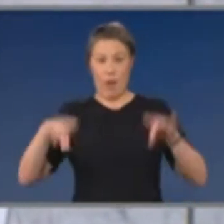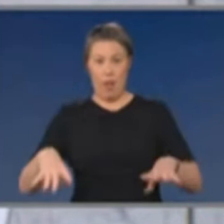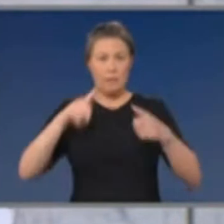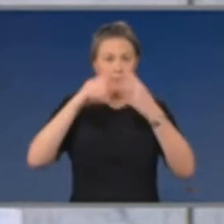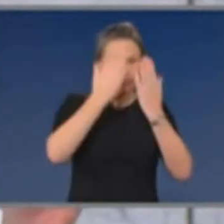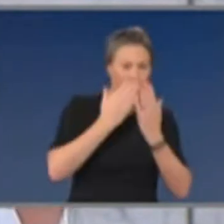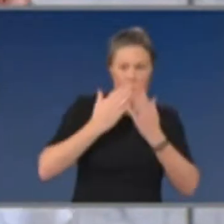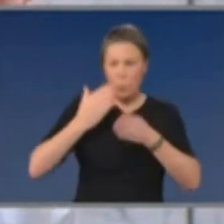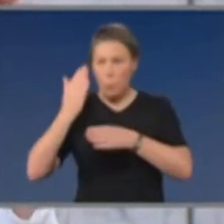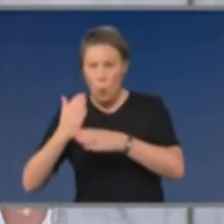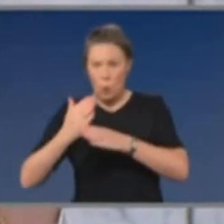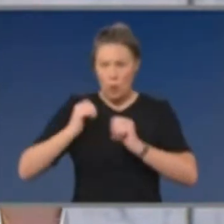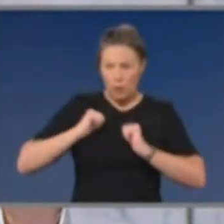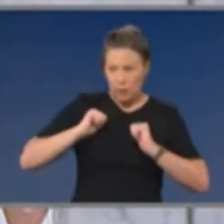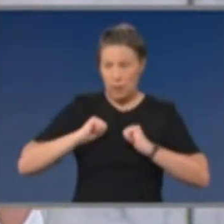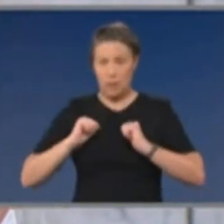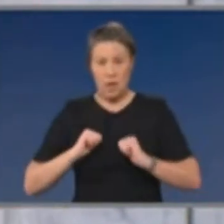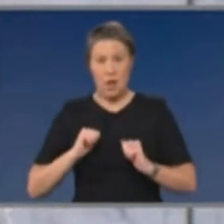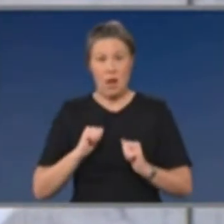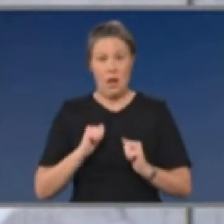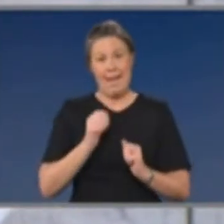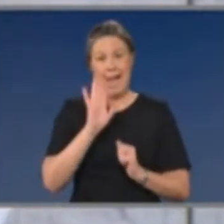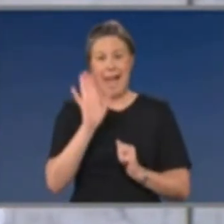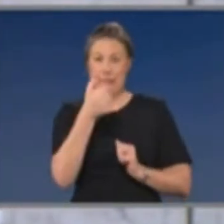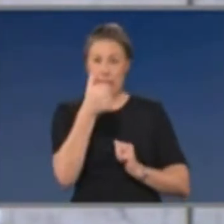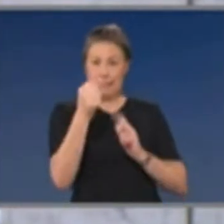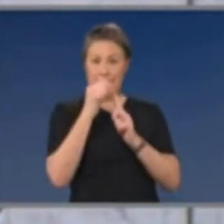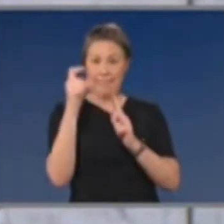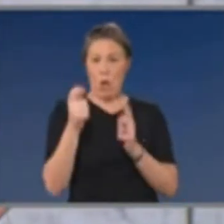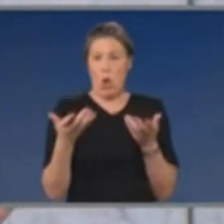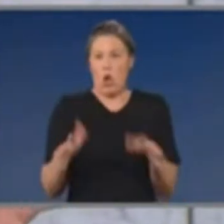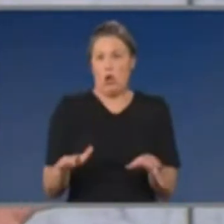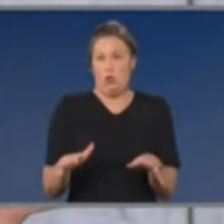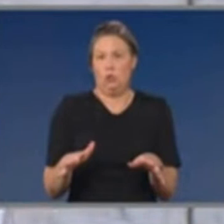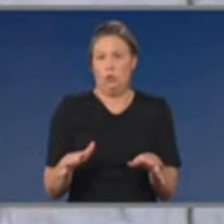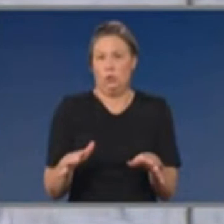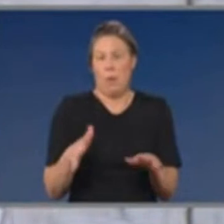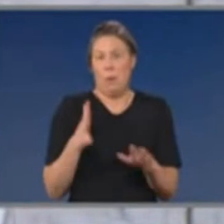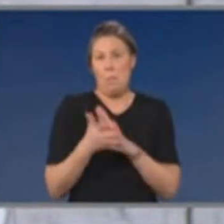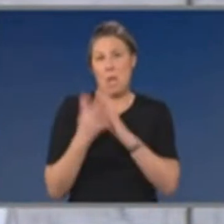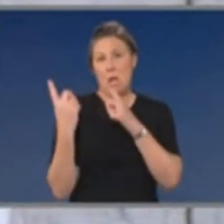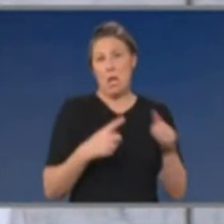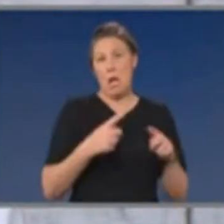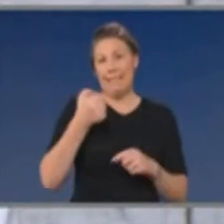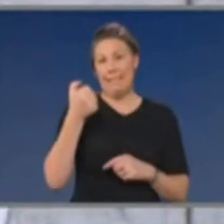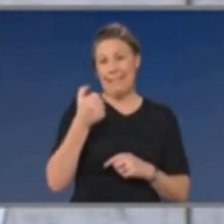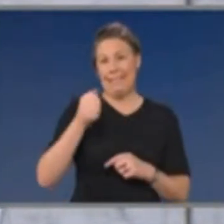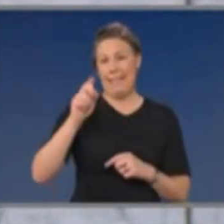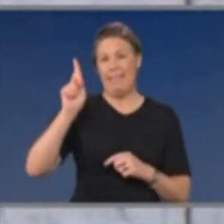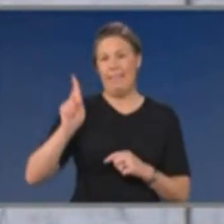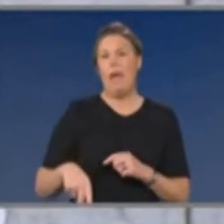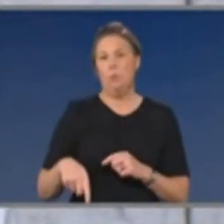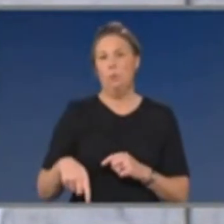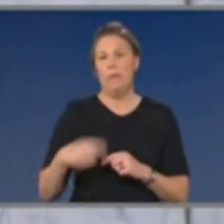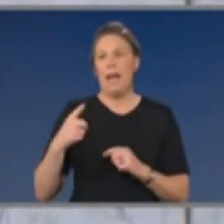training in Australia, have either been suspended or cancelled, so that's around 16,000. But that is why the